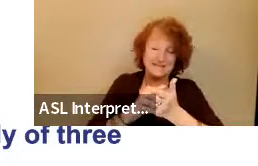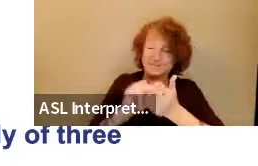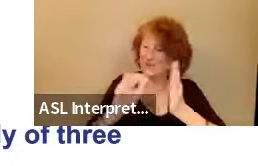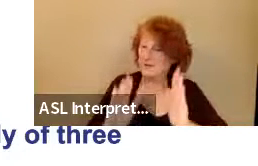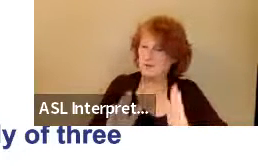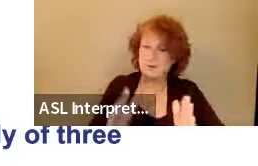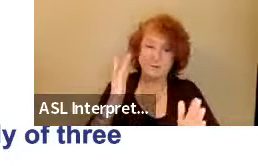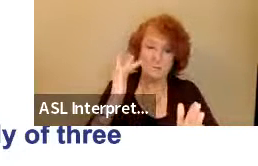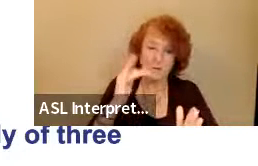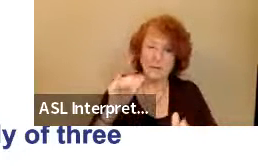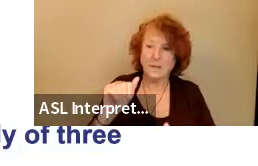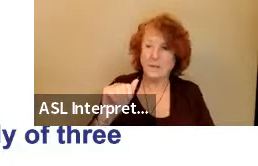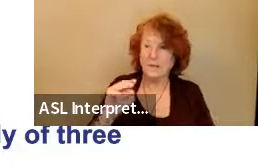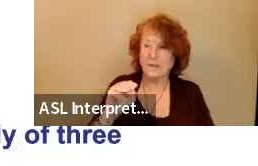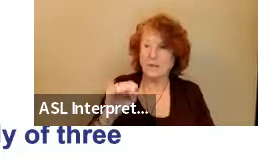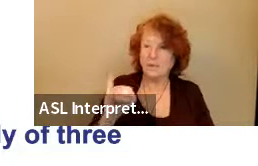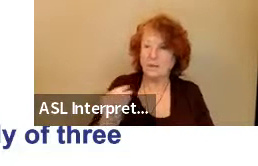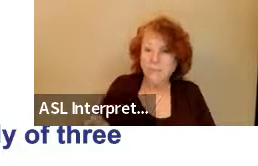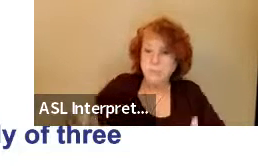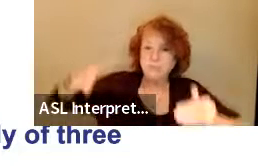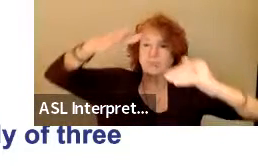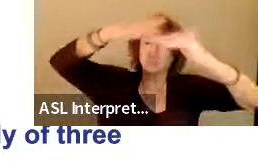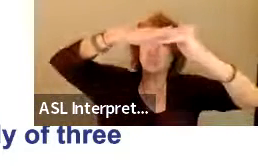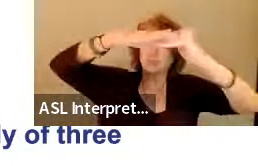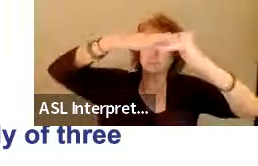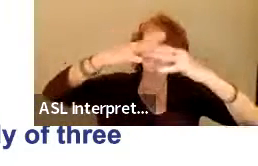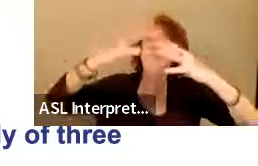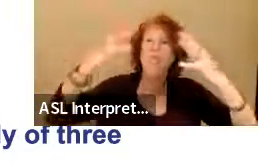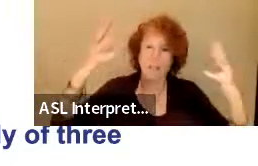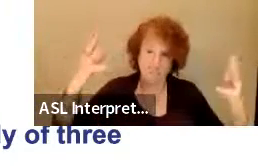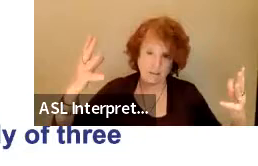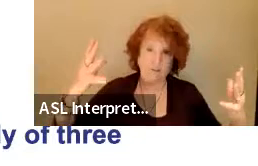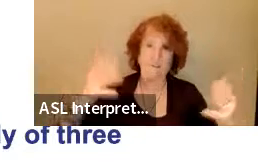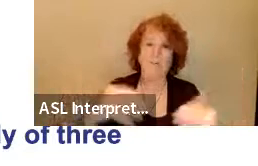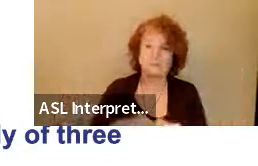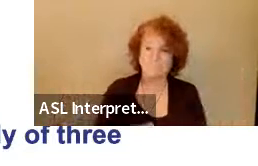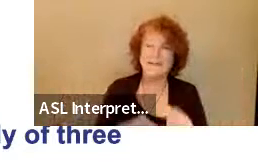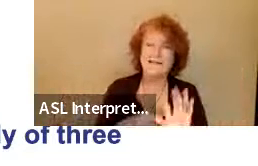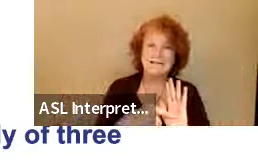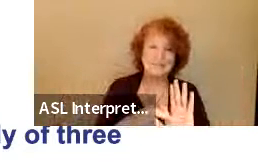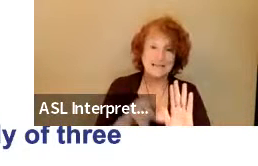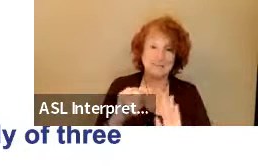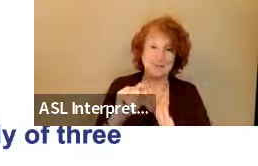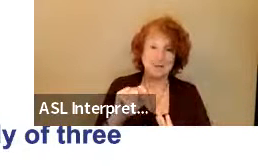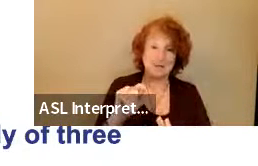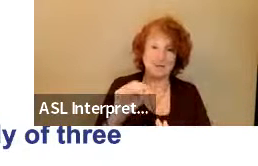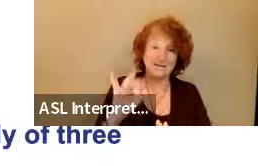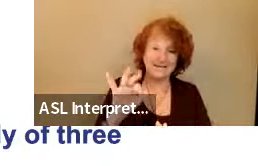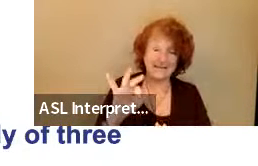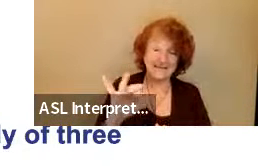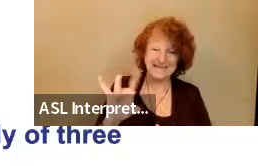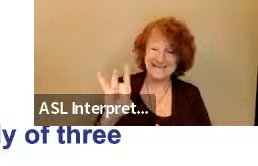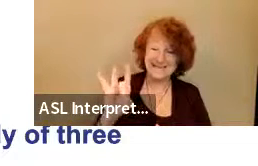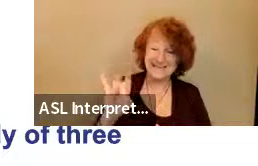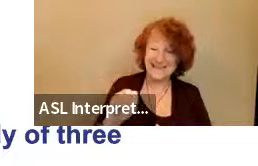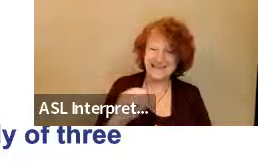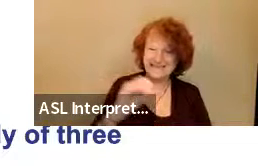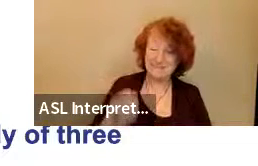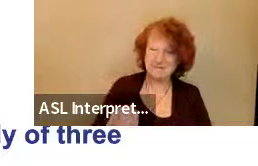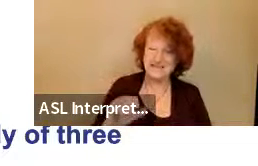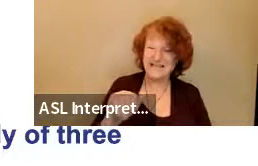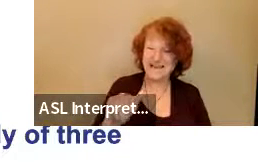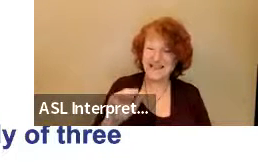risen dramatically in recent years. For example, in 2019, 80% AMI for a family of 3 was